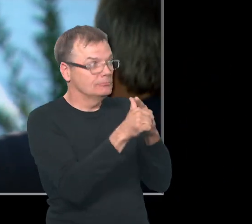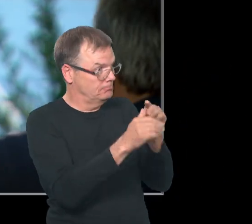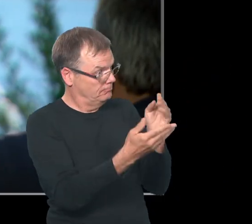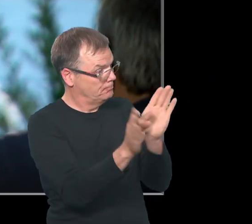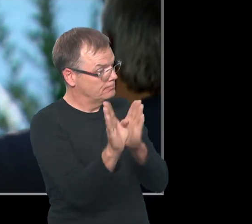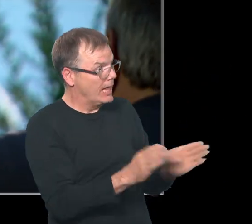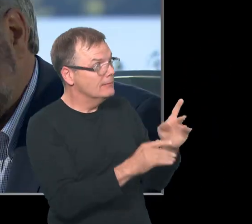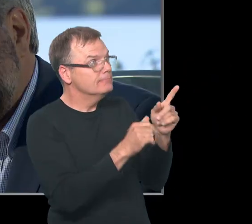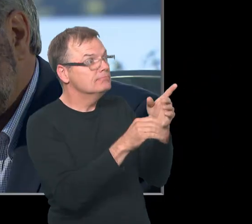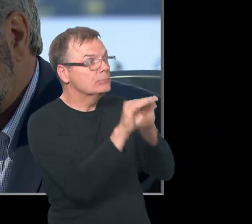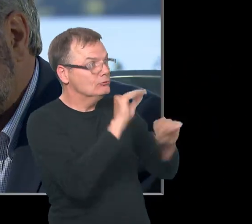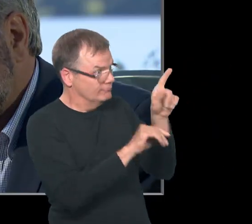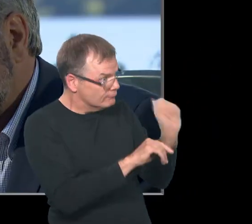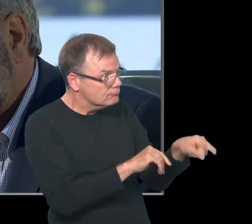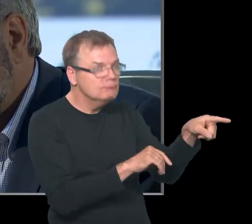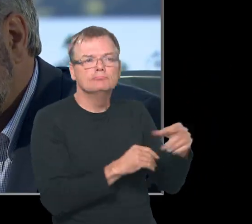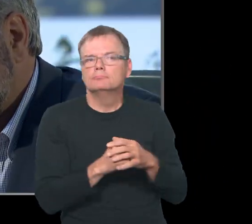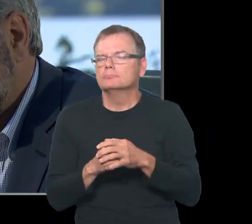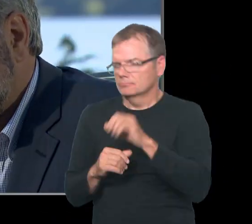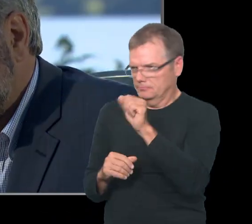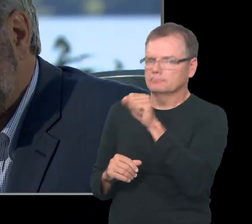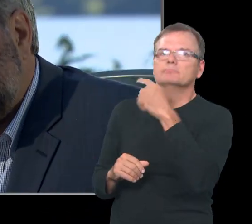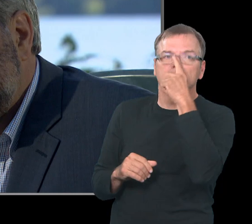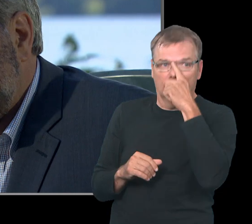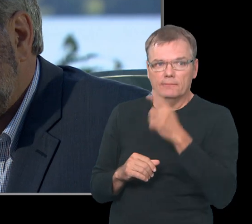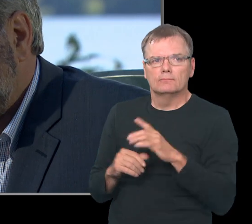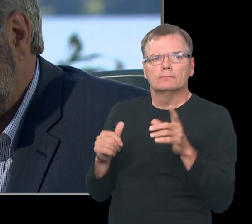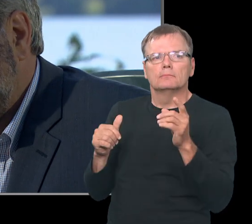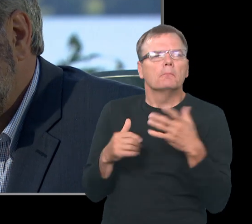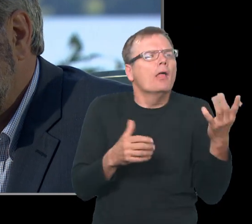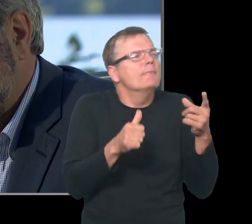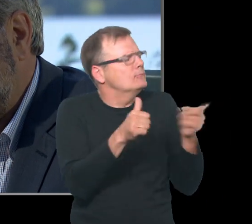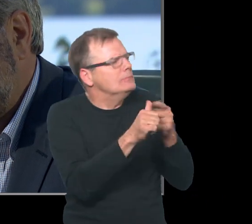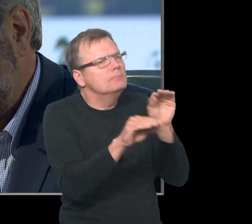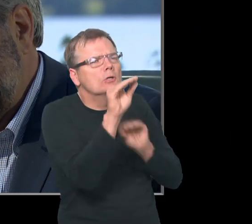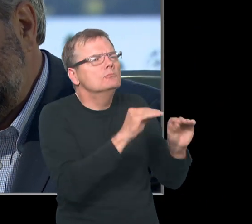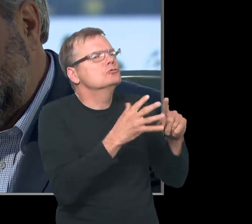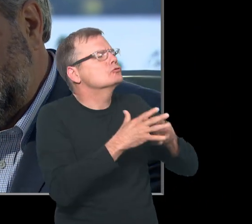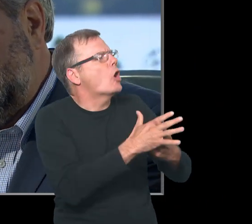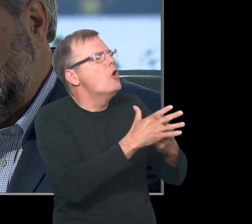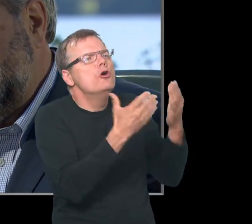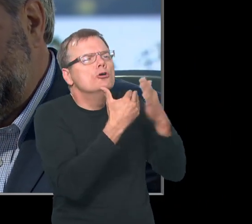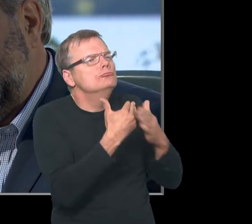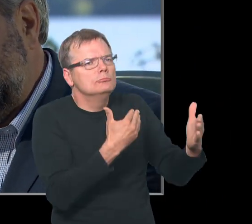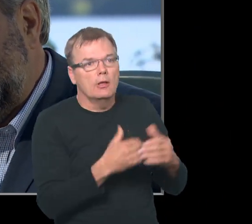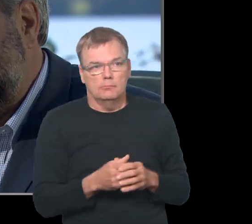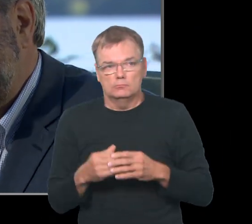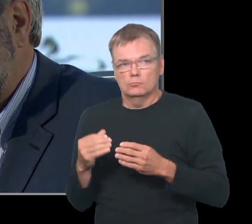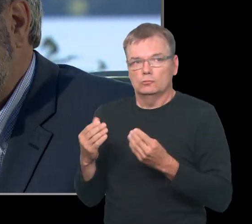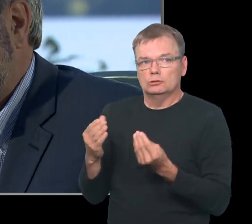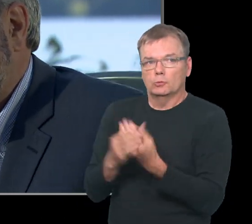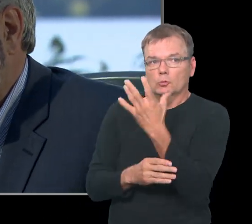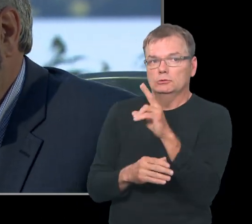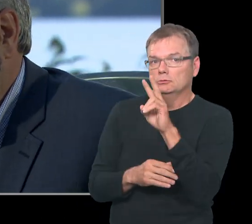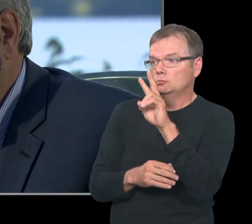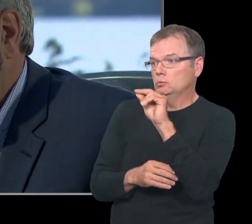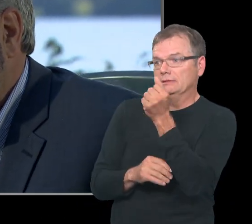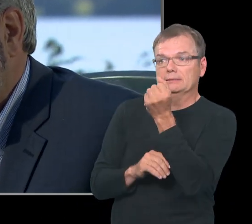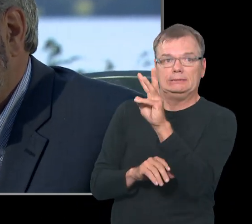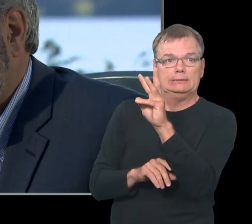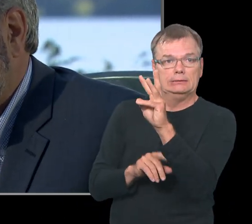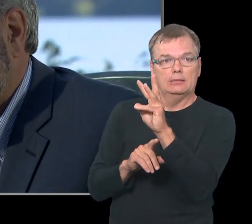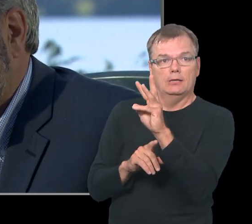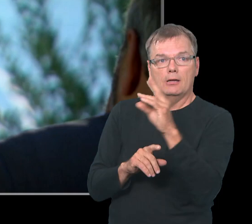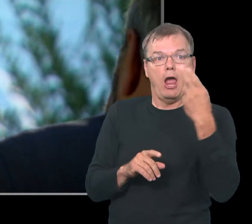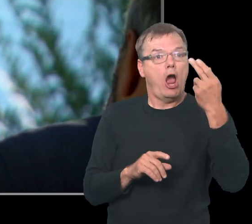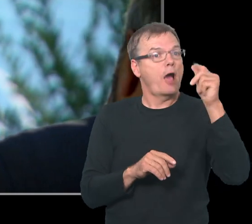first budget come? Well, it'll be in the spring of 2016, on schedule. I'll let Mr. Harper's fiscal year terminate. I don't know what his books